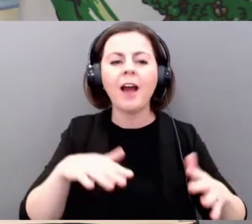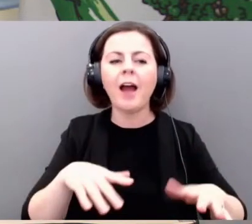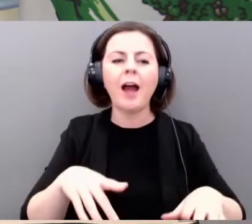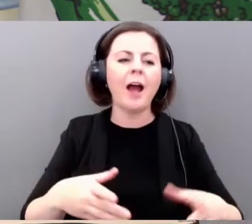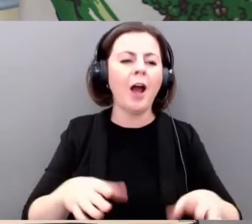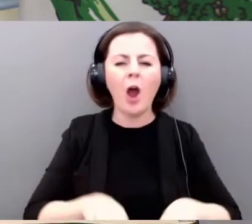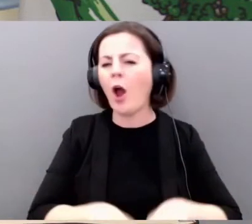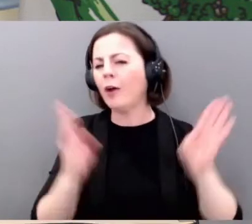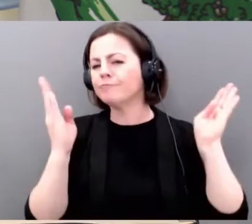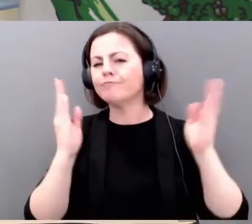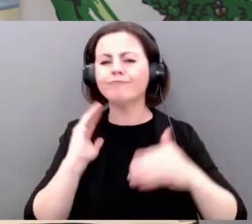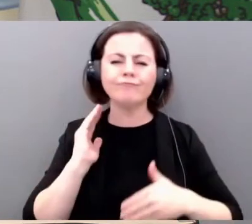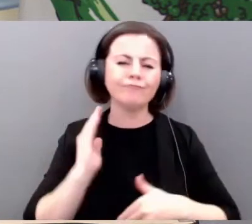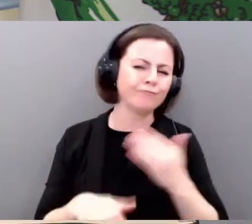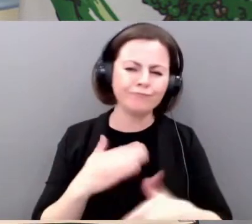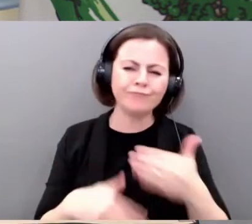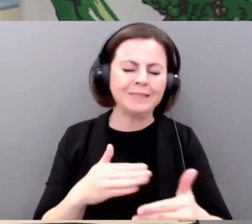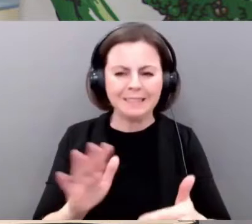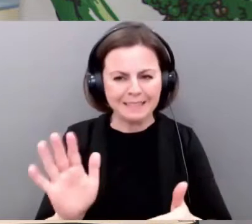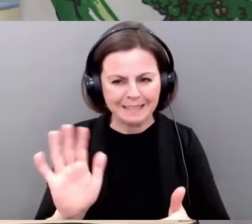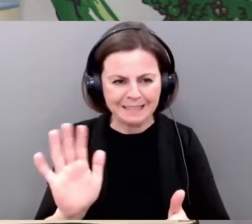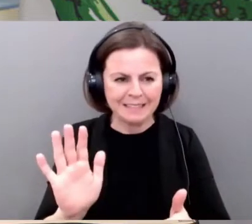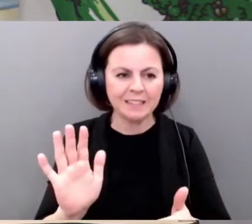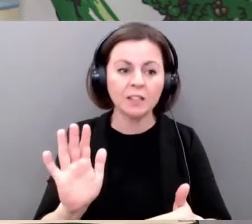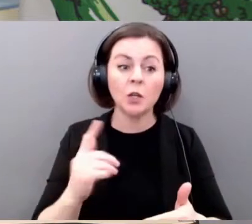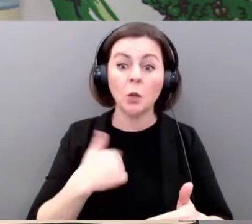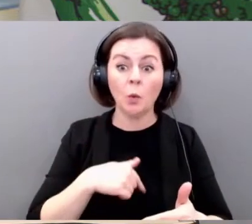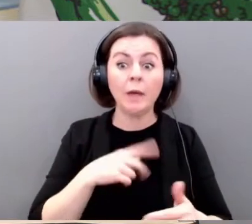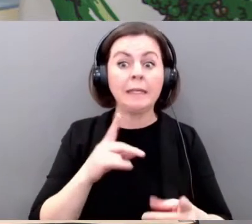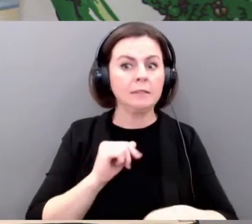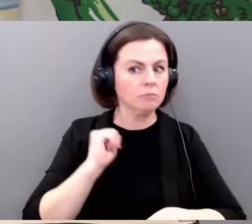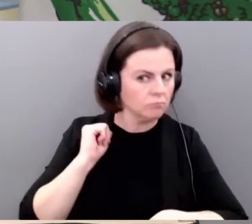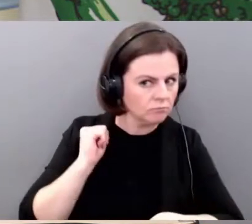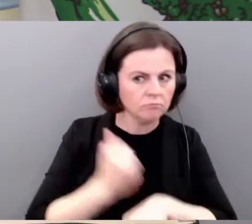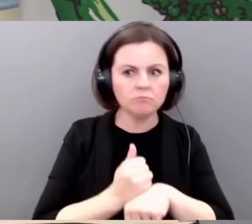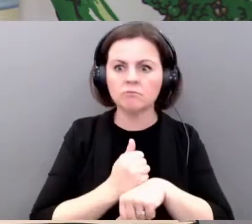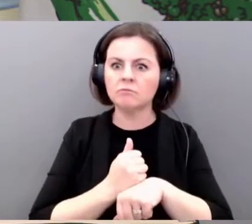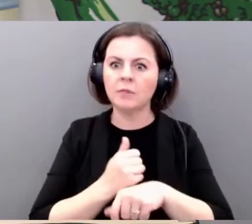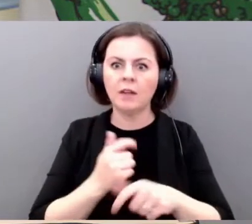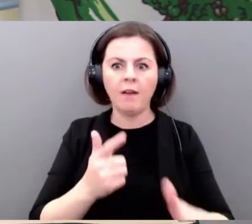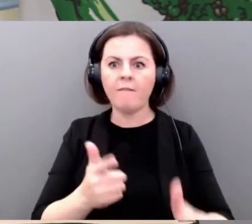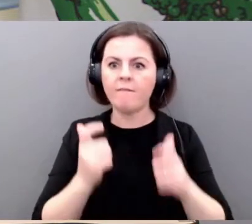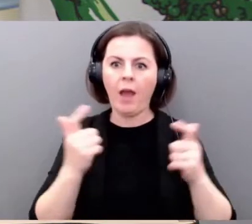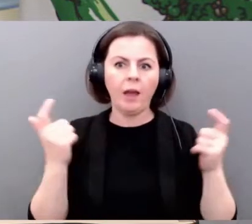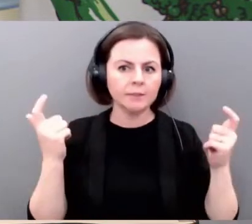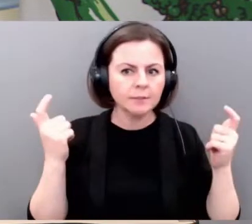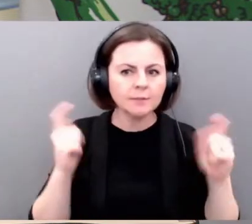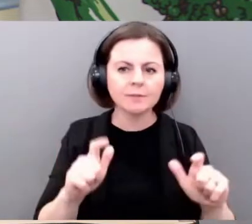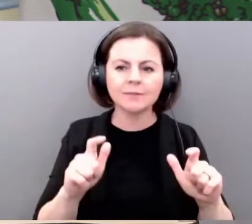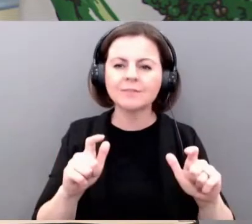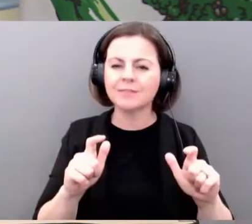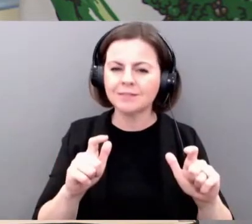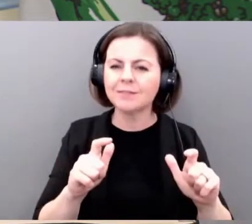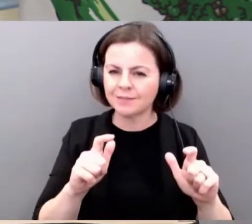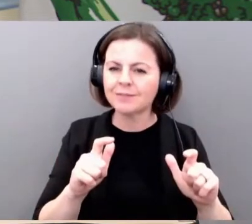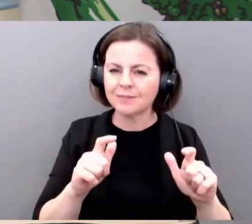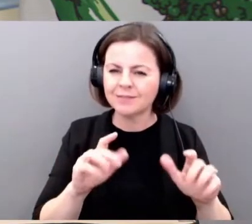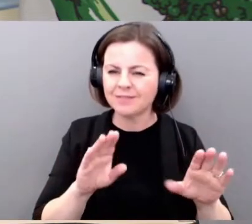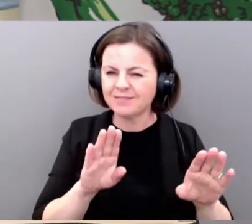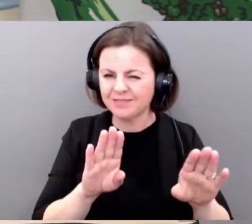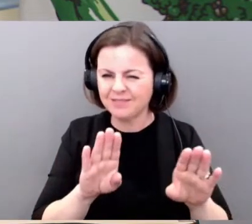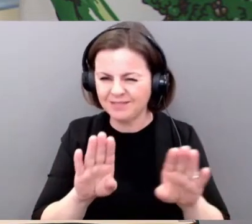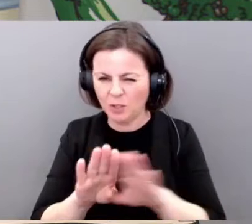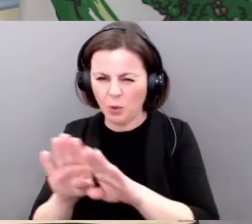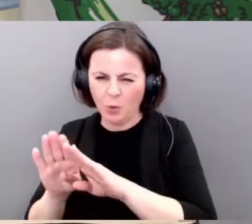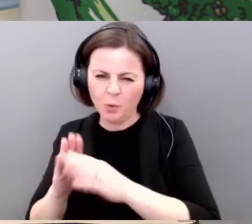moved quickly to get into the circuit breaker situation because the advice from other jurisdictions has been, as Dr. Morrison